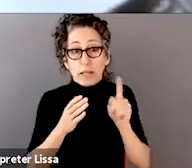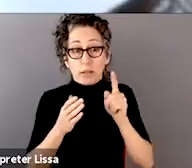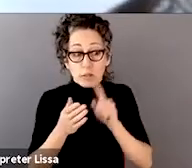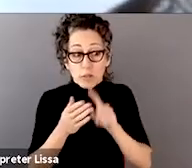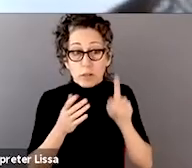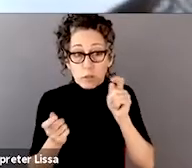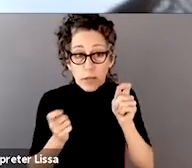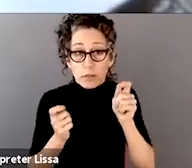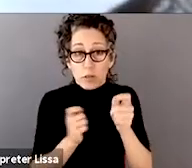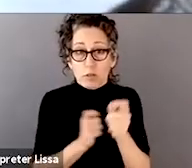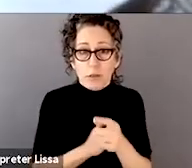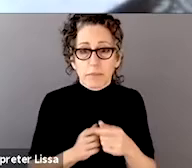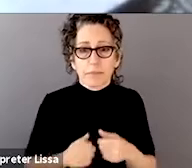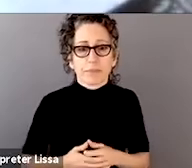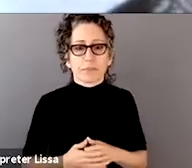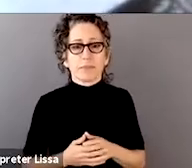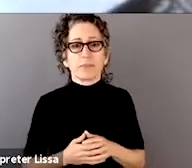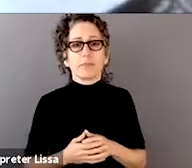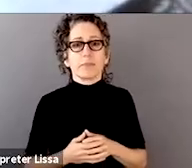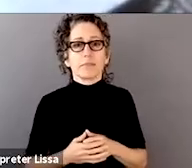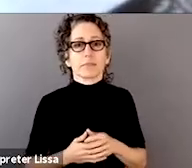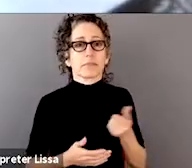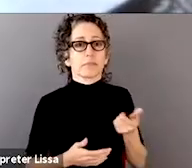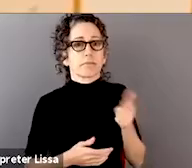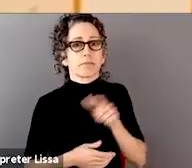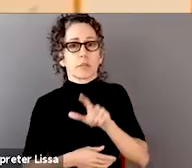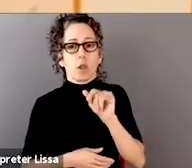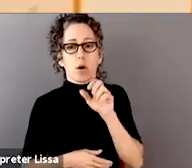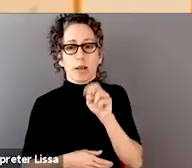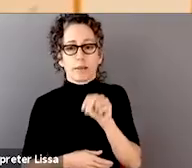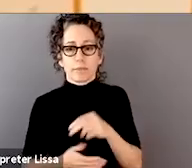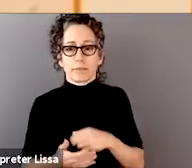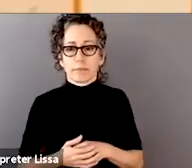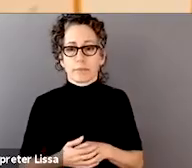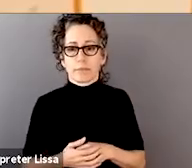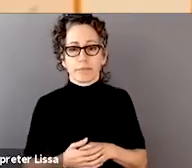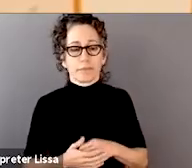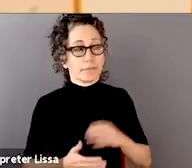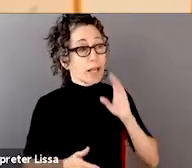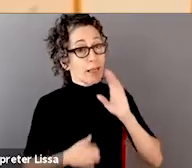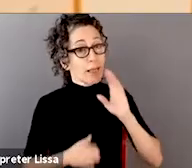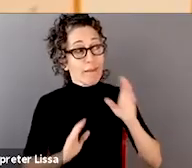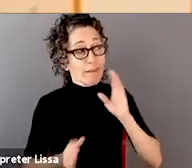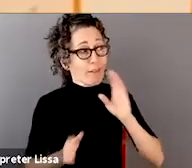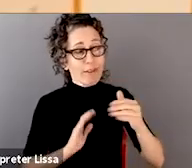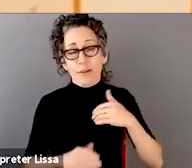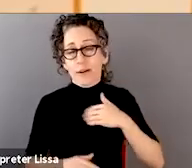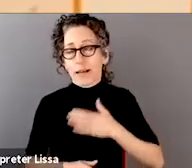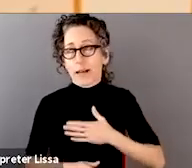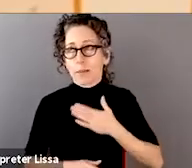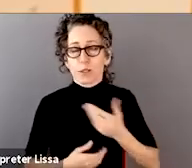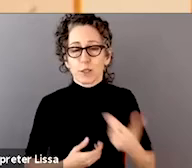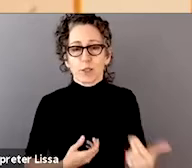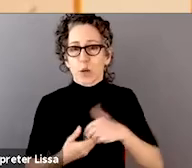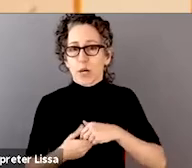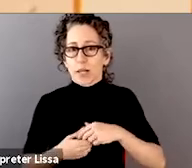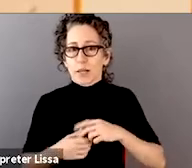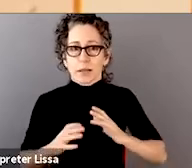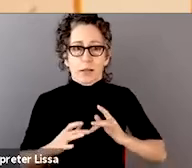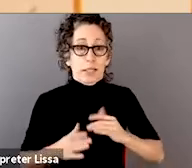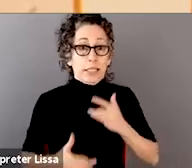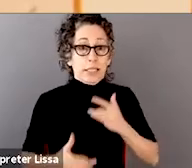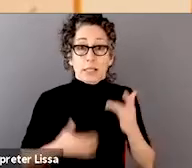you, Ahi. How about Lauren next? Hi, everyone. I'm so glad to join this panel already. It's so exciting to learn